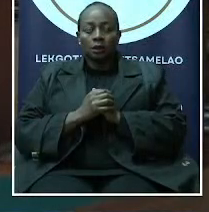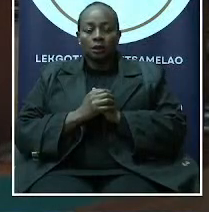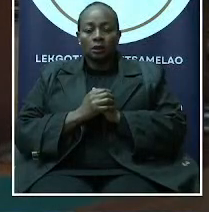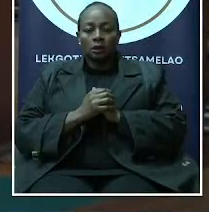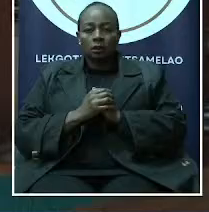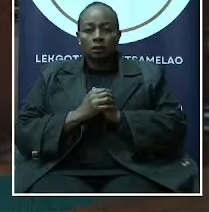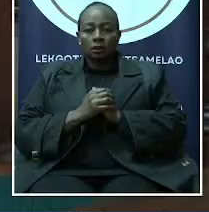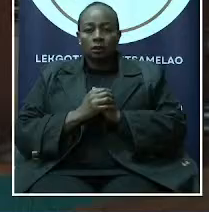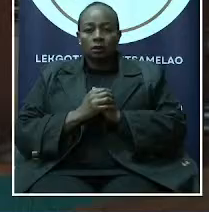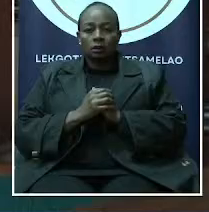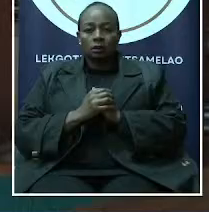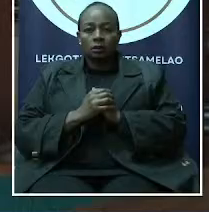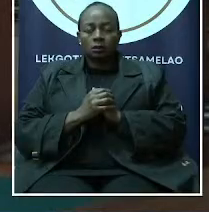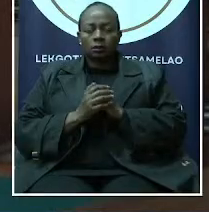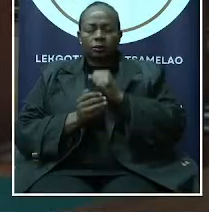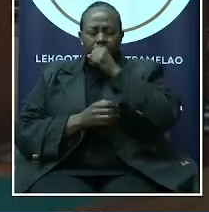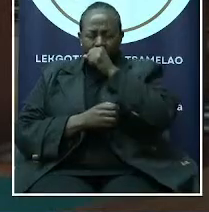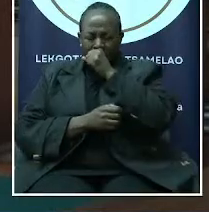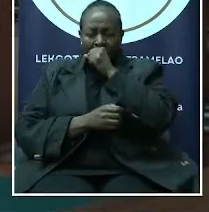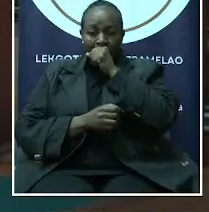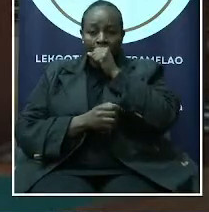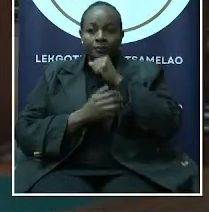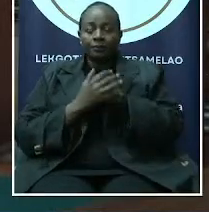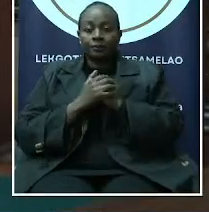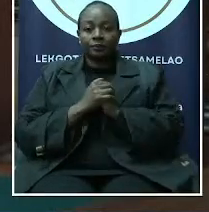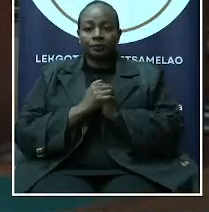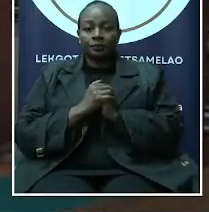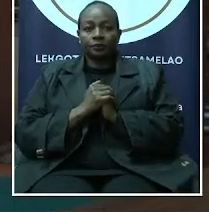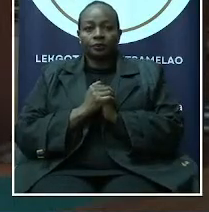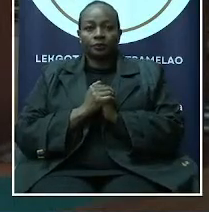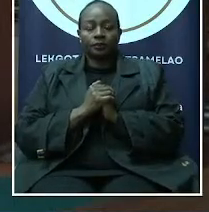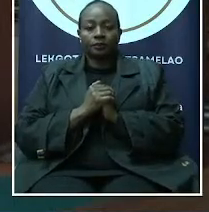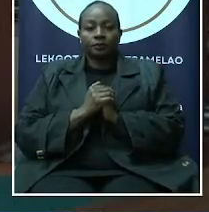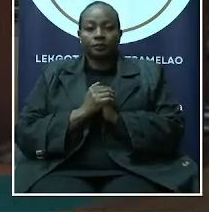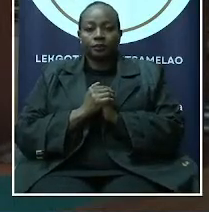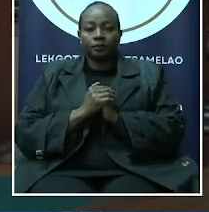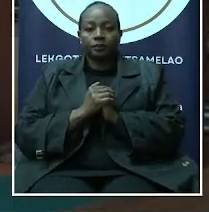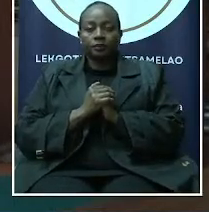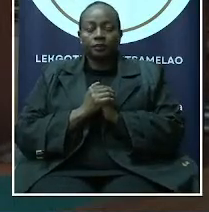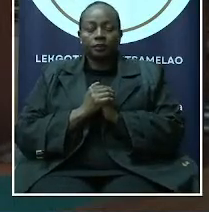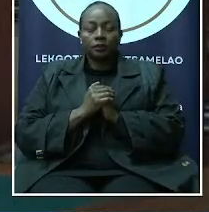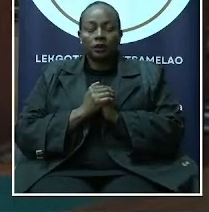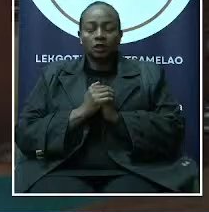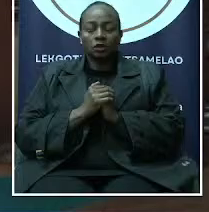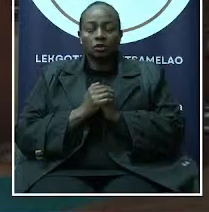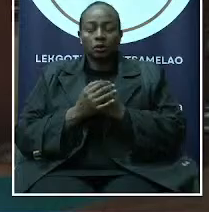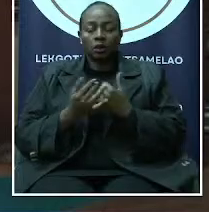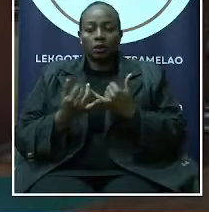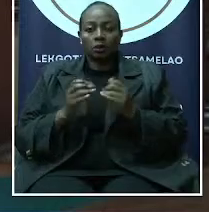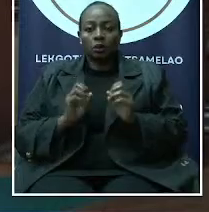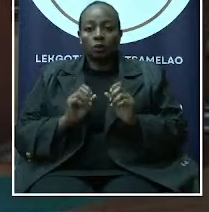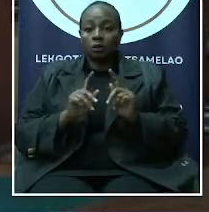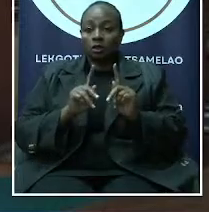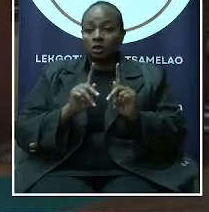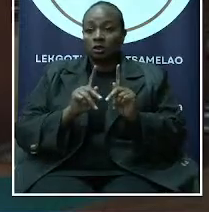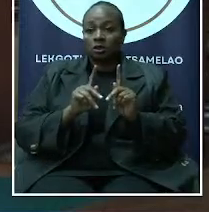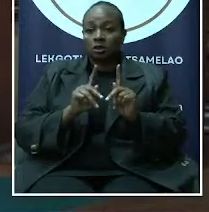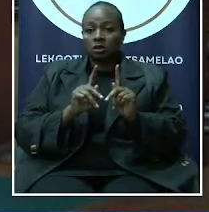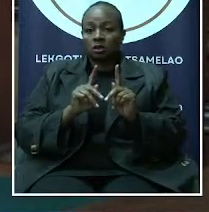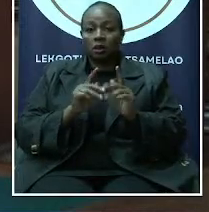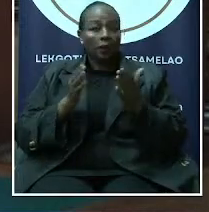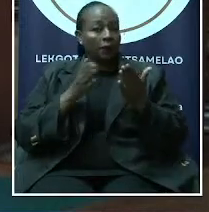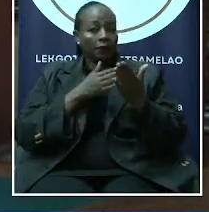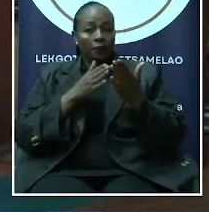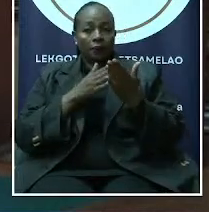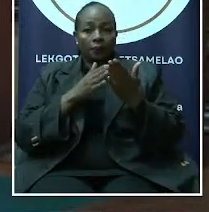Mr. Asive and the stage to come because we don't currently have a secretary, so for